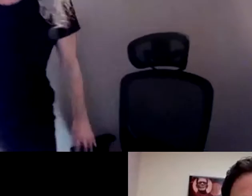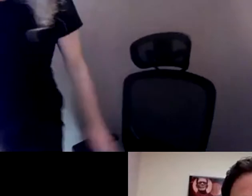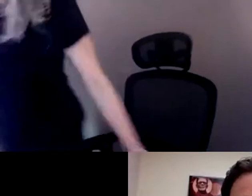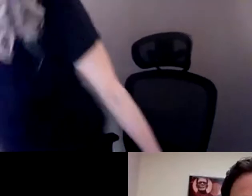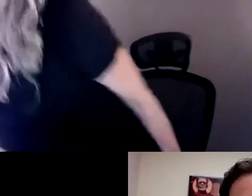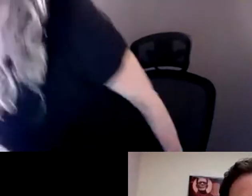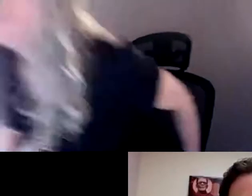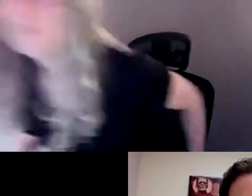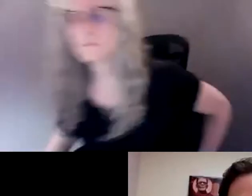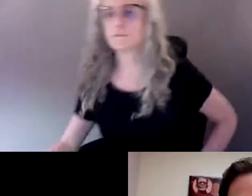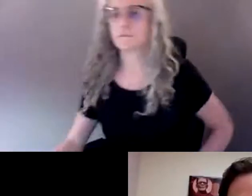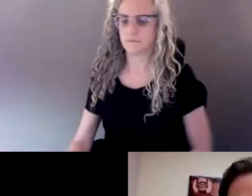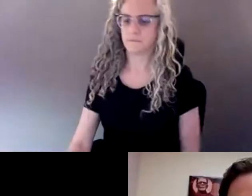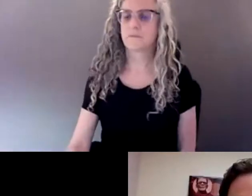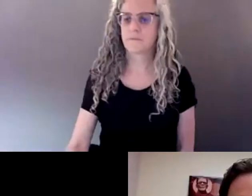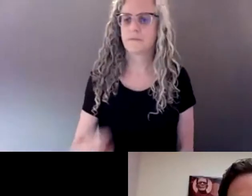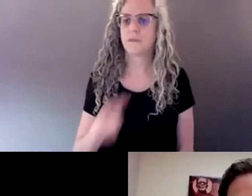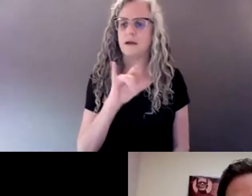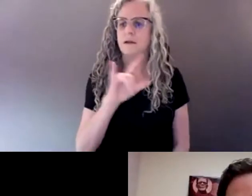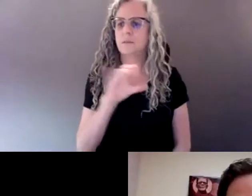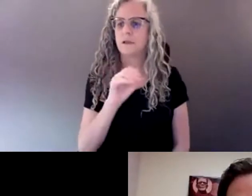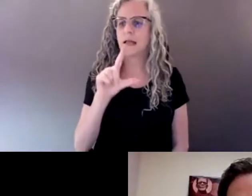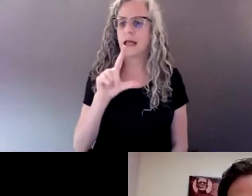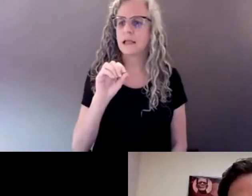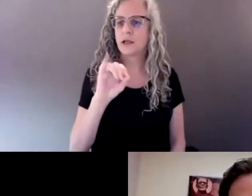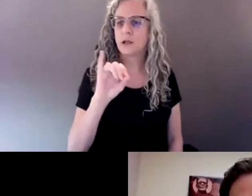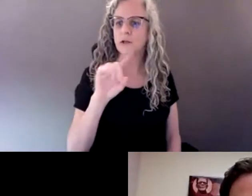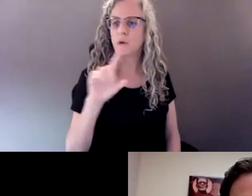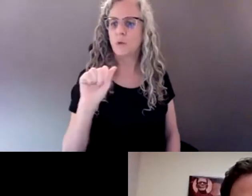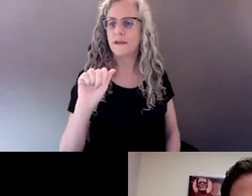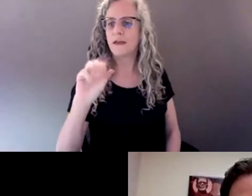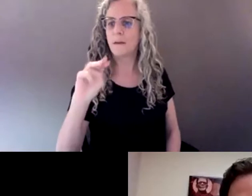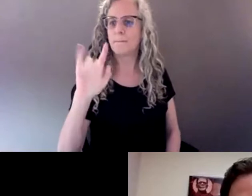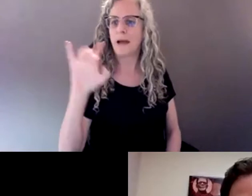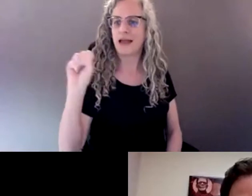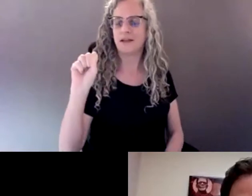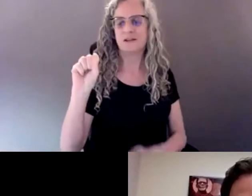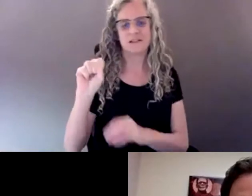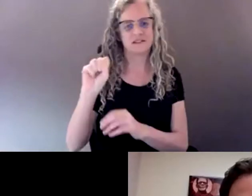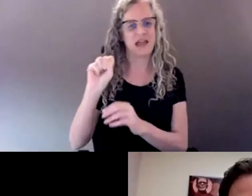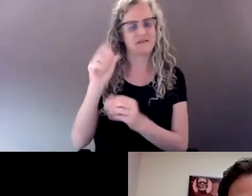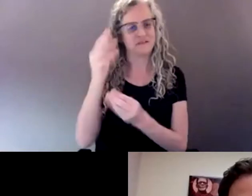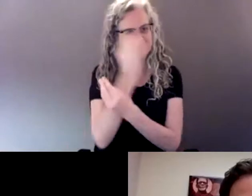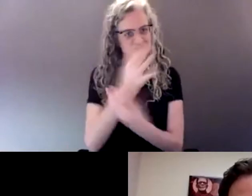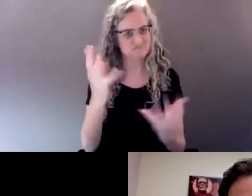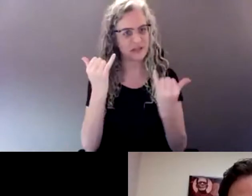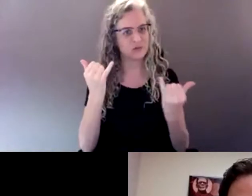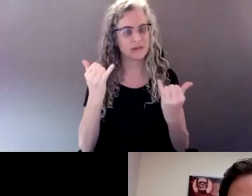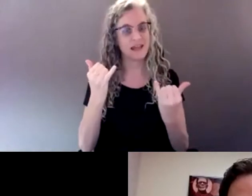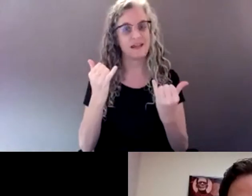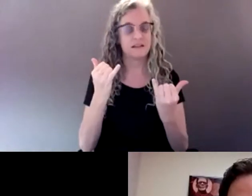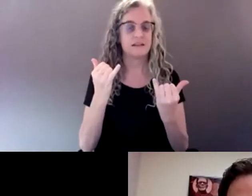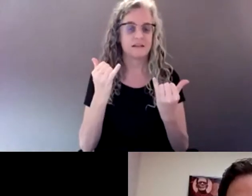Miles and Louisa Miles, who are just pointing out that today is the anniversary of the